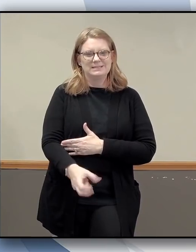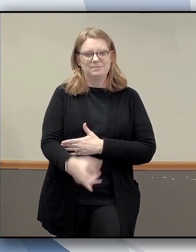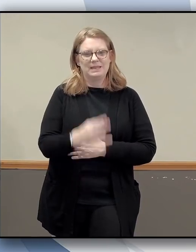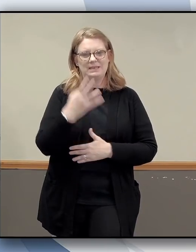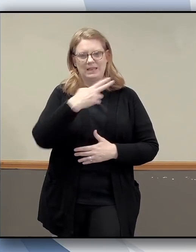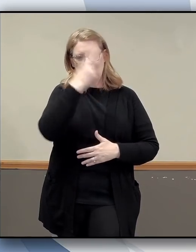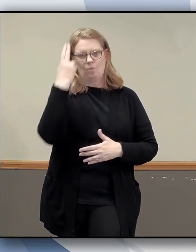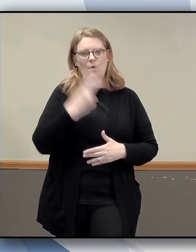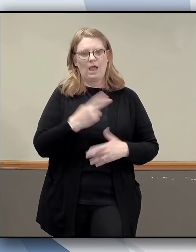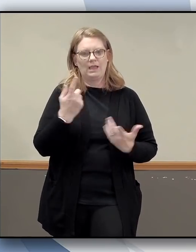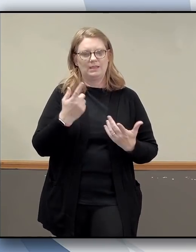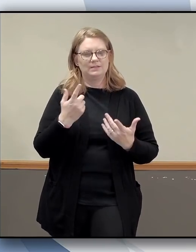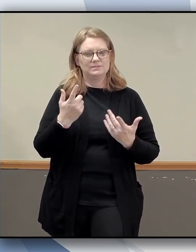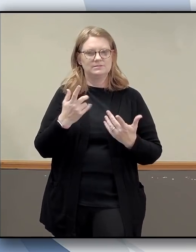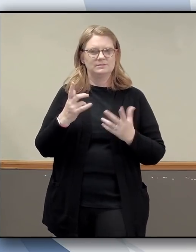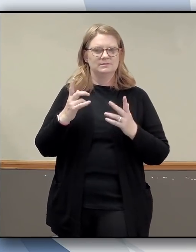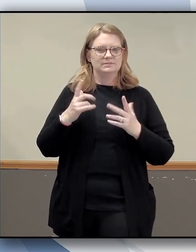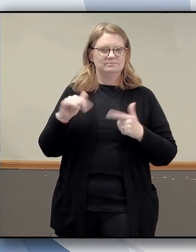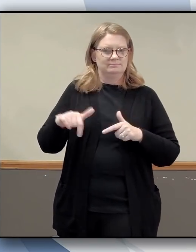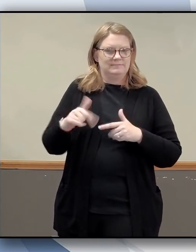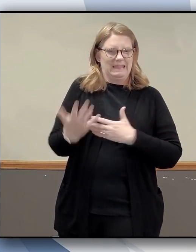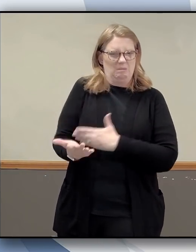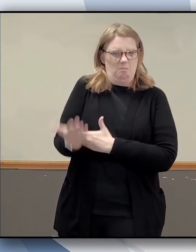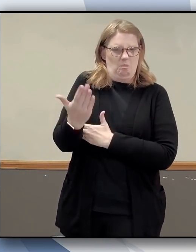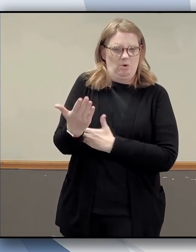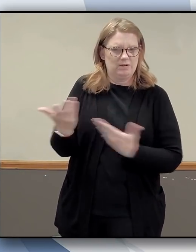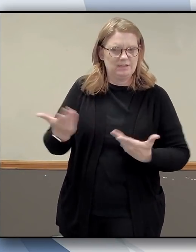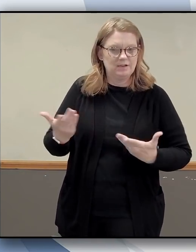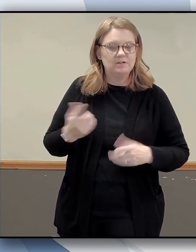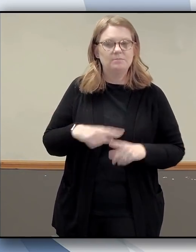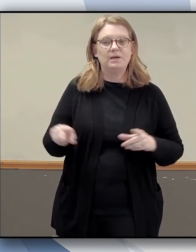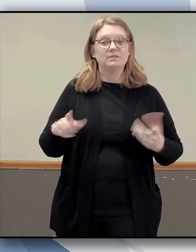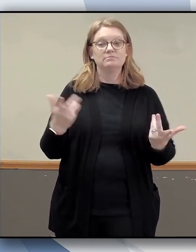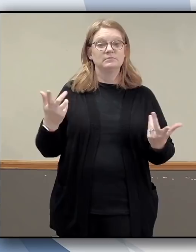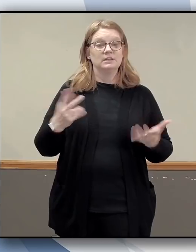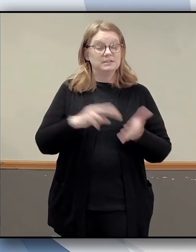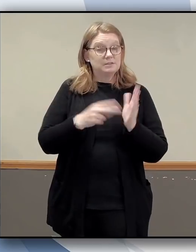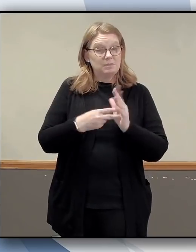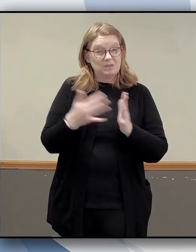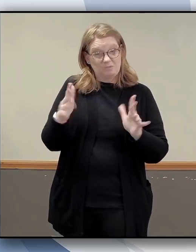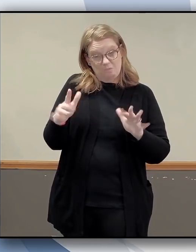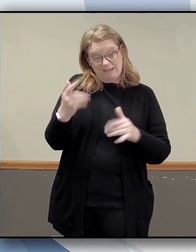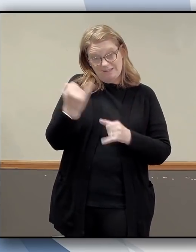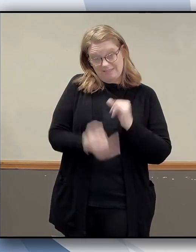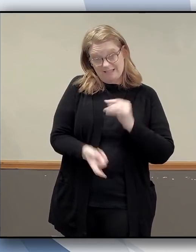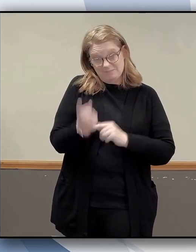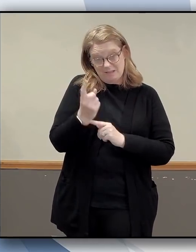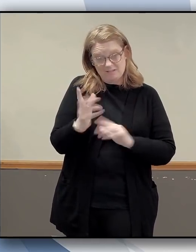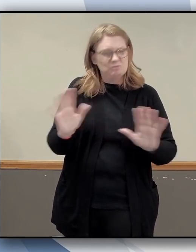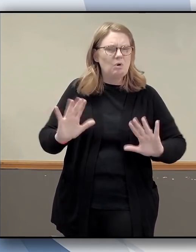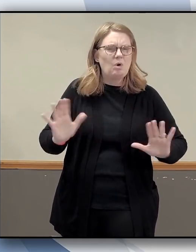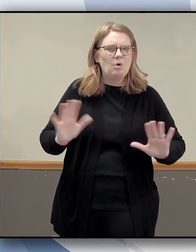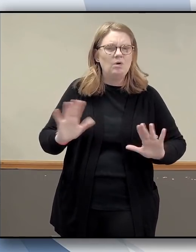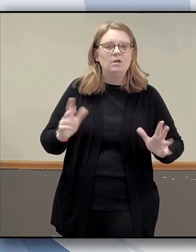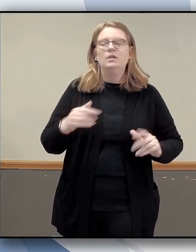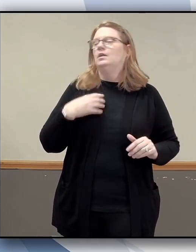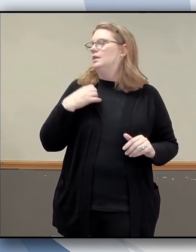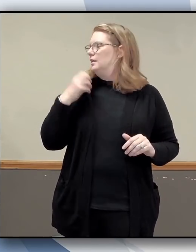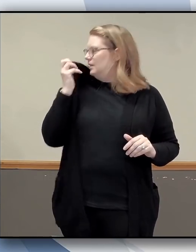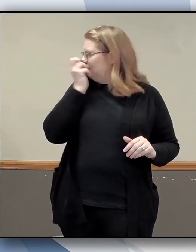this correctly. Anyway, you don't have to wait, but you don't have to wait till midnight. You don't have to wait till 5 a.m. You don't have to go to Hawaii. Of